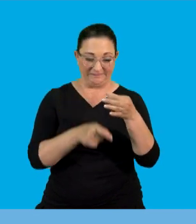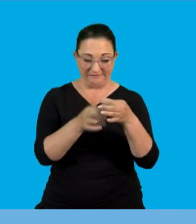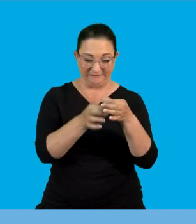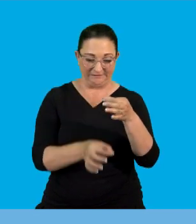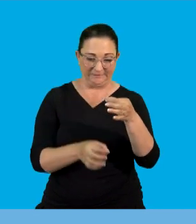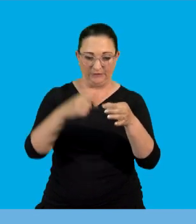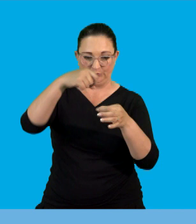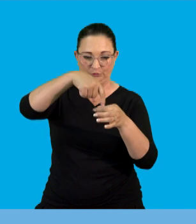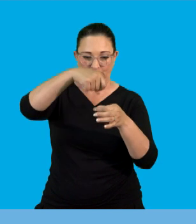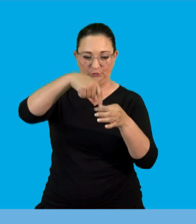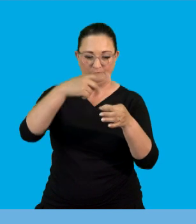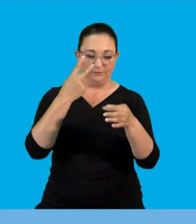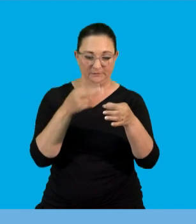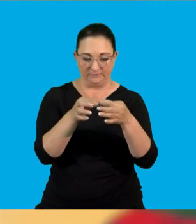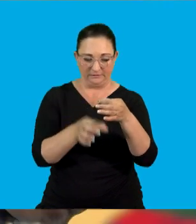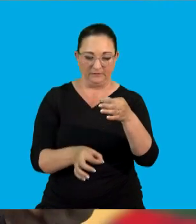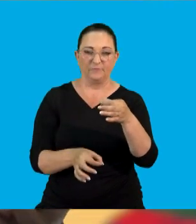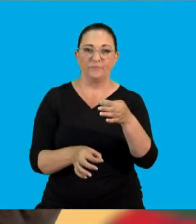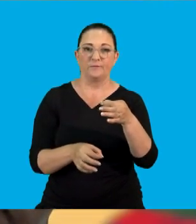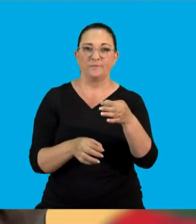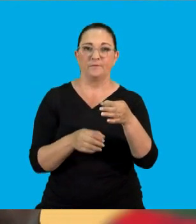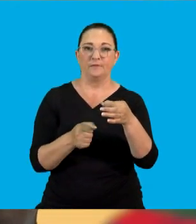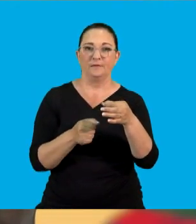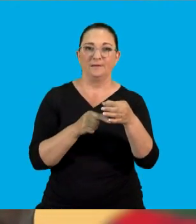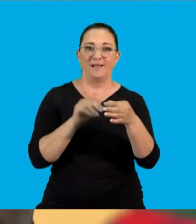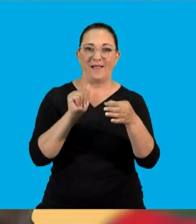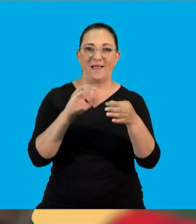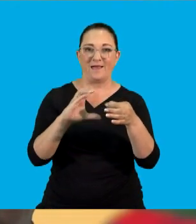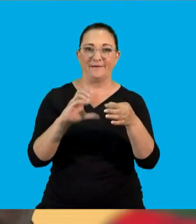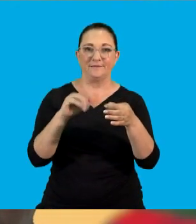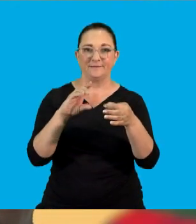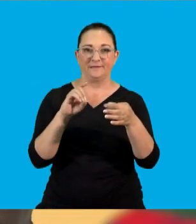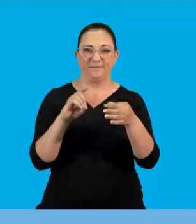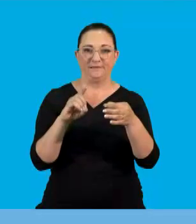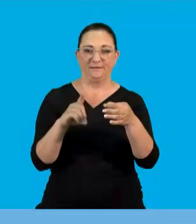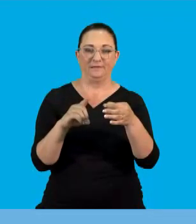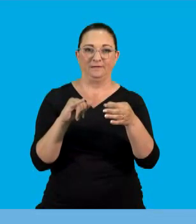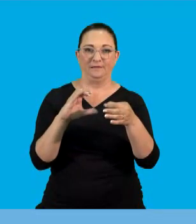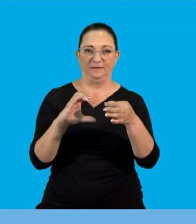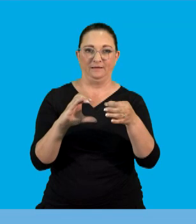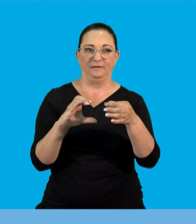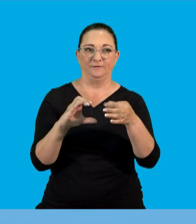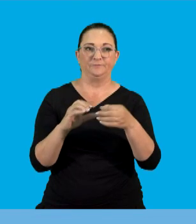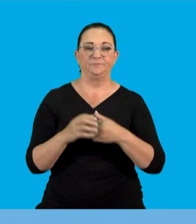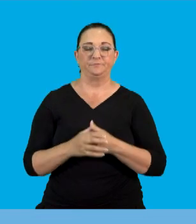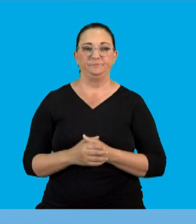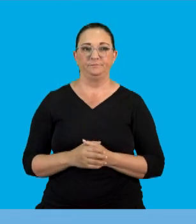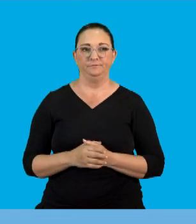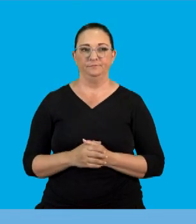the substance that was in that particular test tube was acidic in nature. So it was acidic